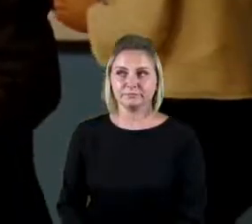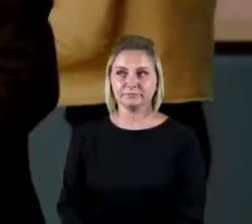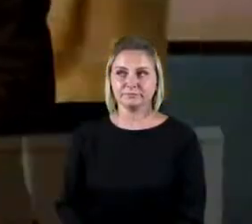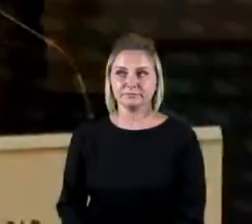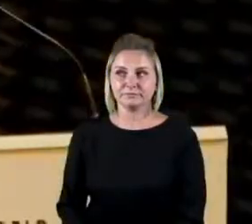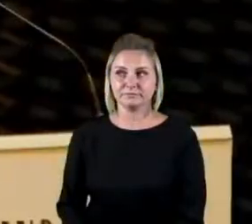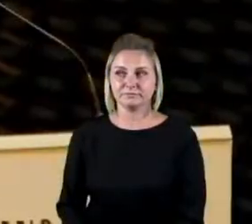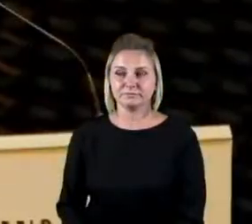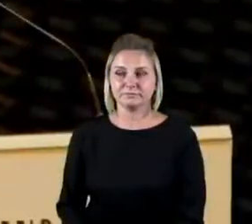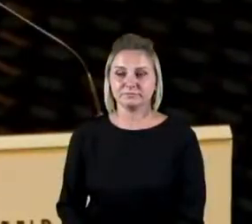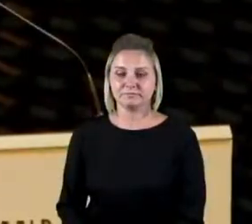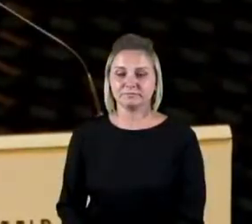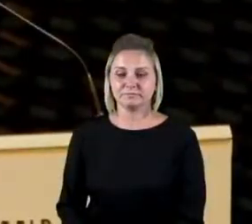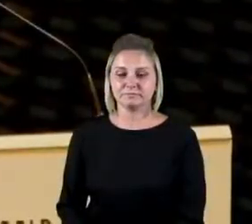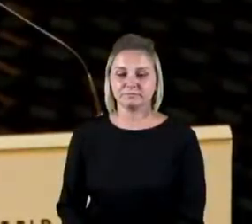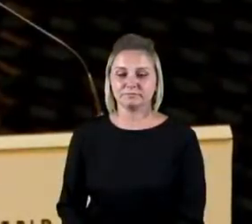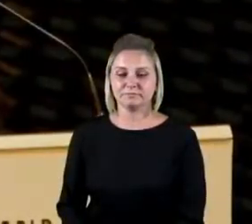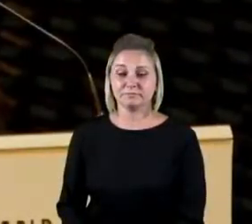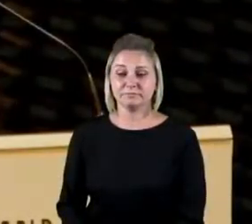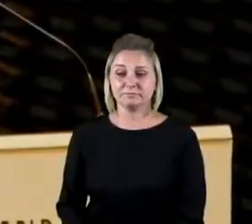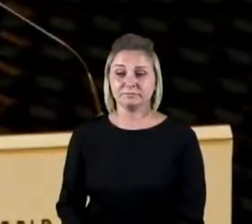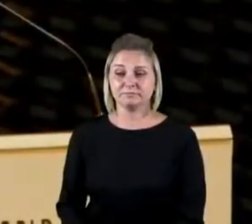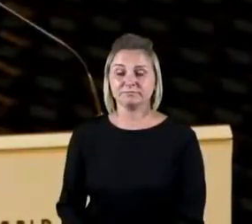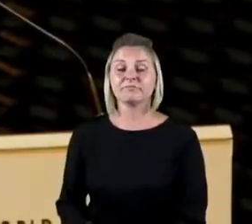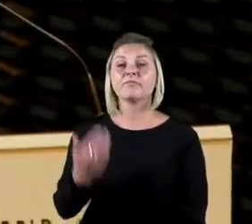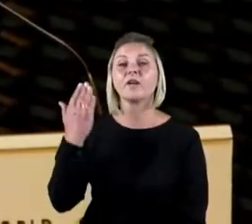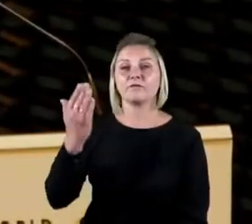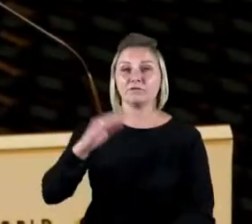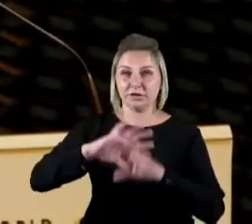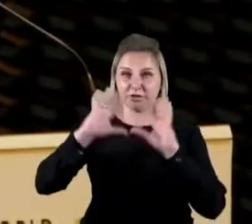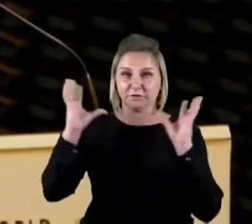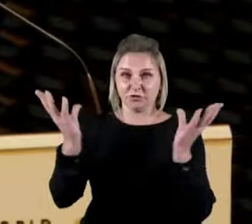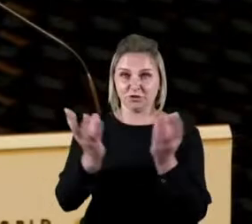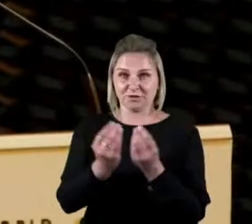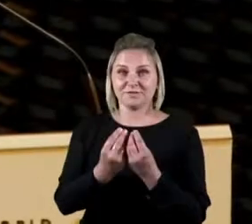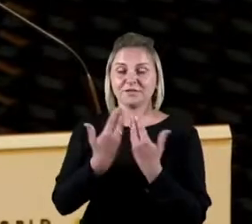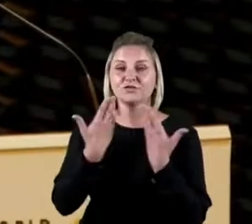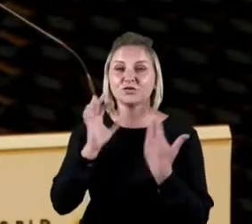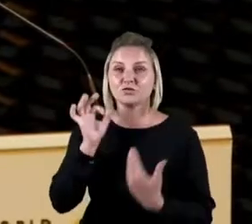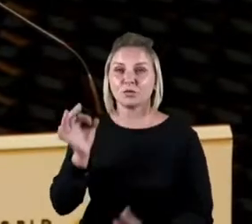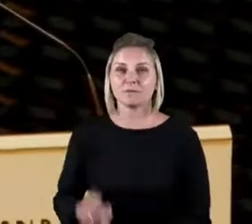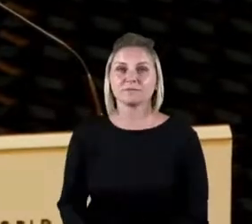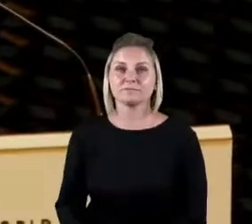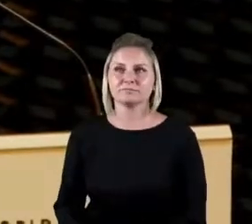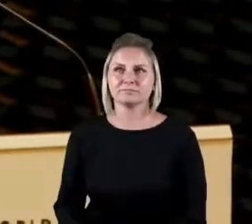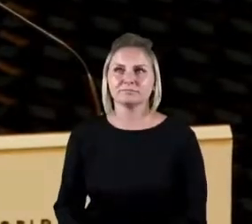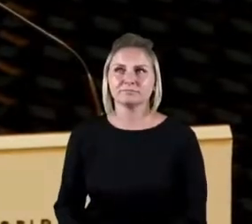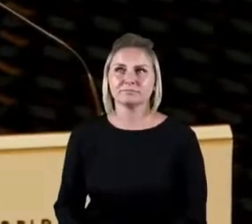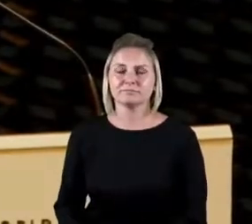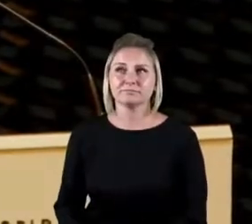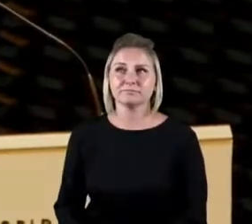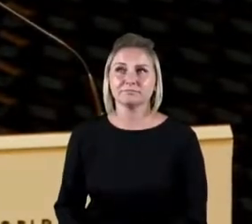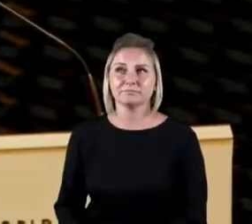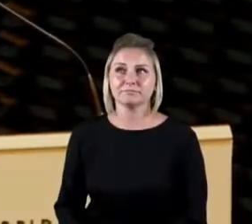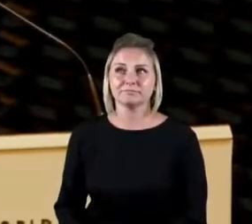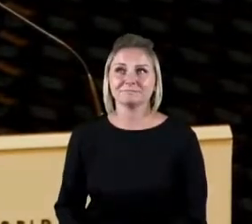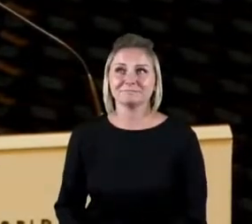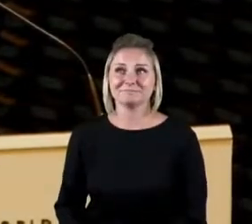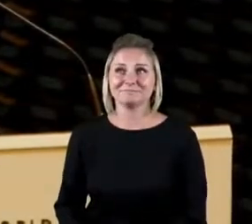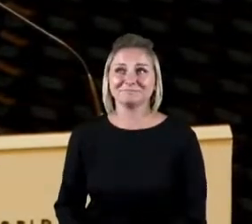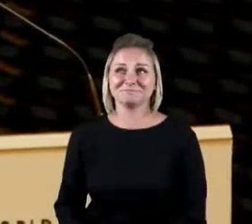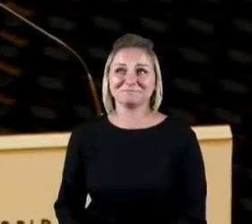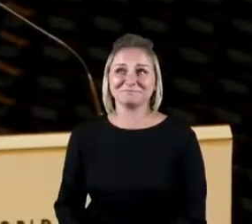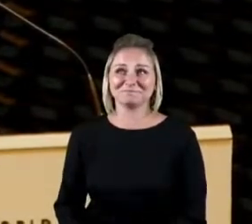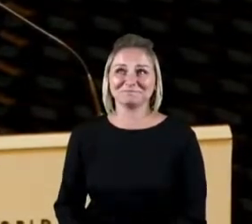Assalamu alaikum. Welcome everybody. This is Fahad Al-Jubair, Mayor of Eastern Province,